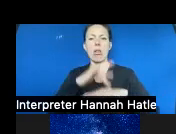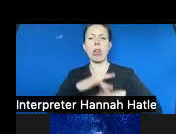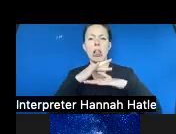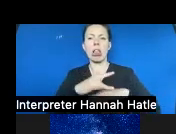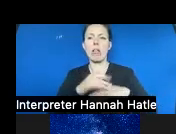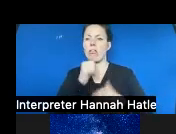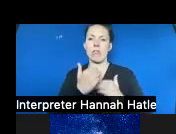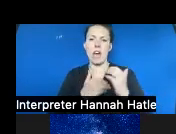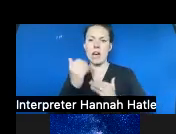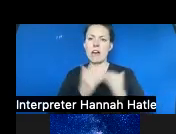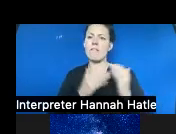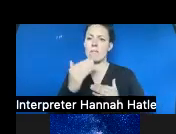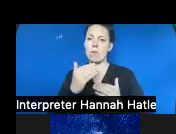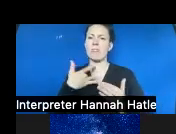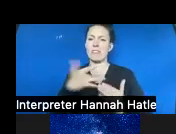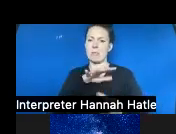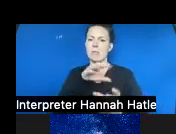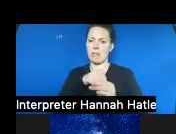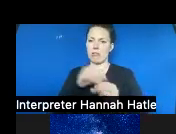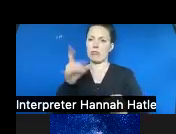and violent.